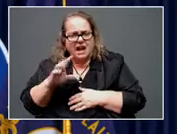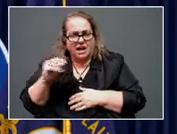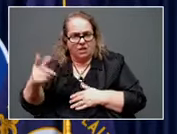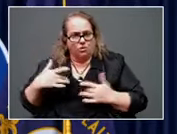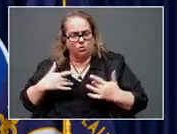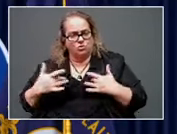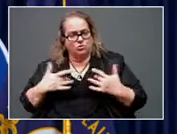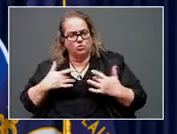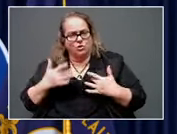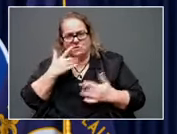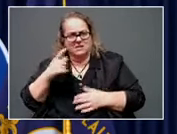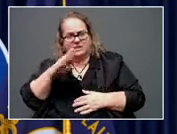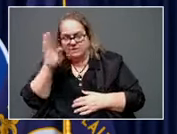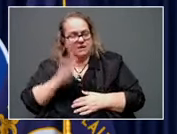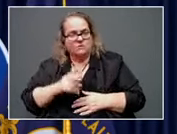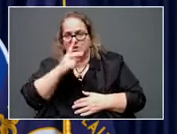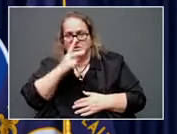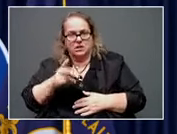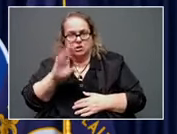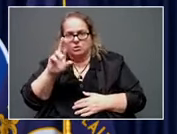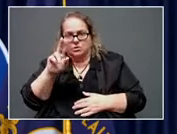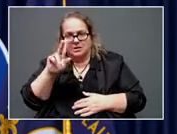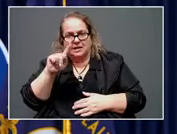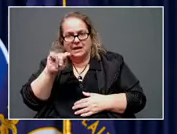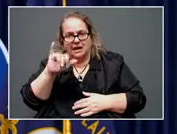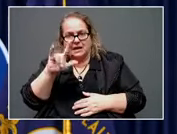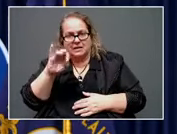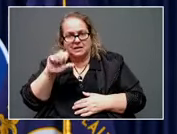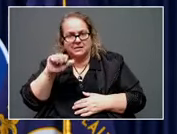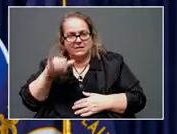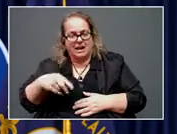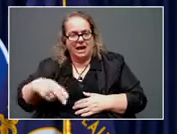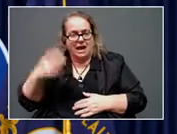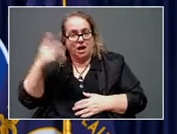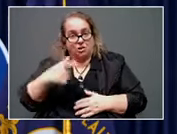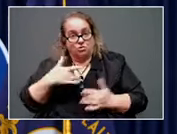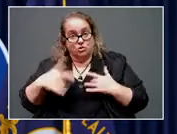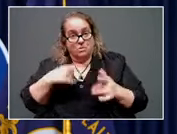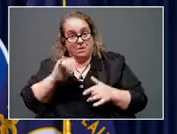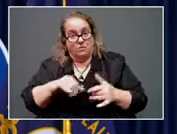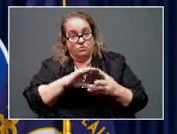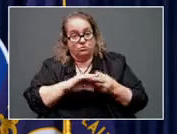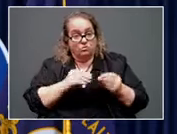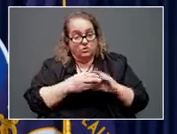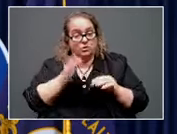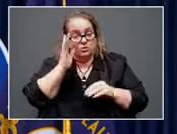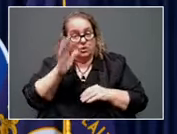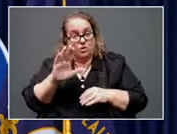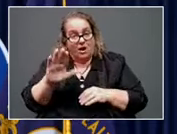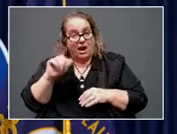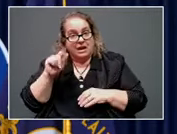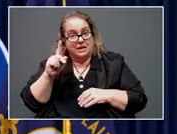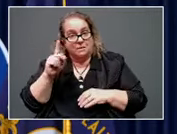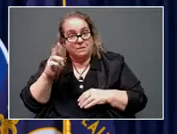they've never seen them this high. Are you concerned about these stories? And will your administration look into it? Thank